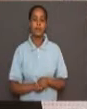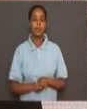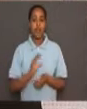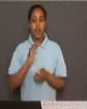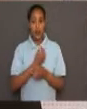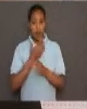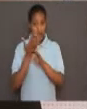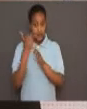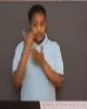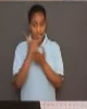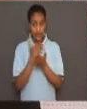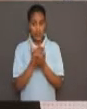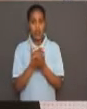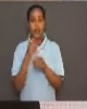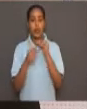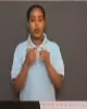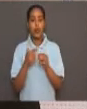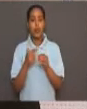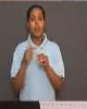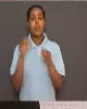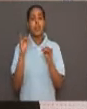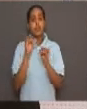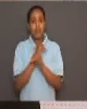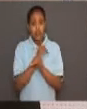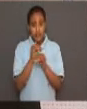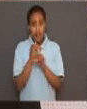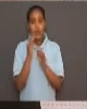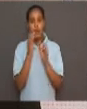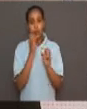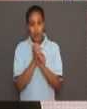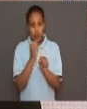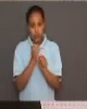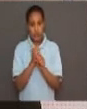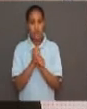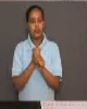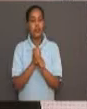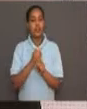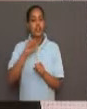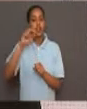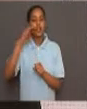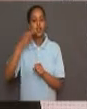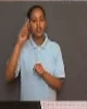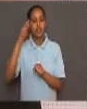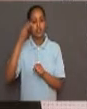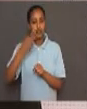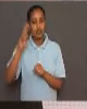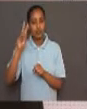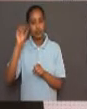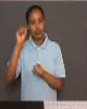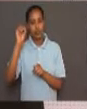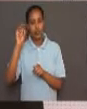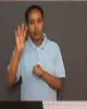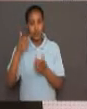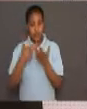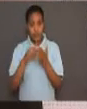Our last lesson was about the industrial production of sulfuric acid. This